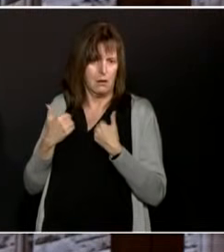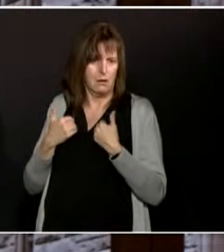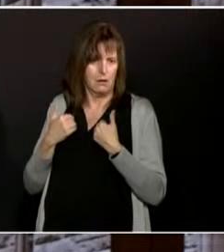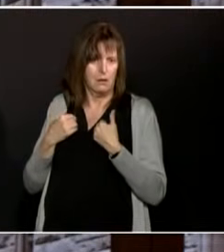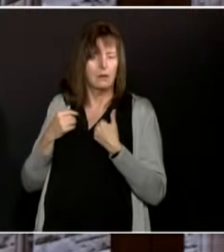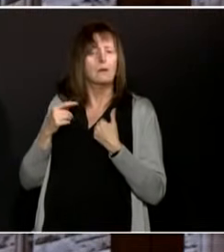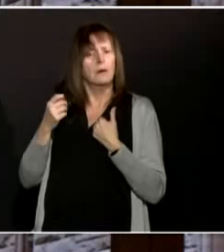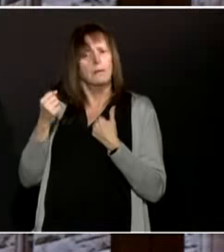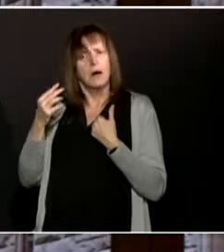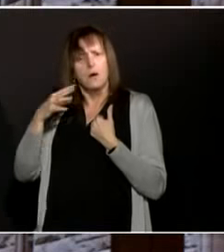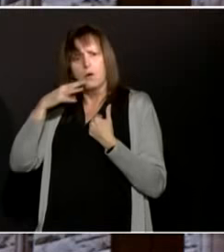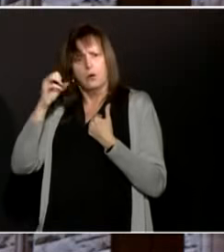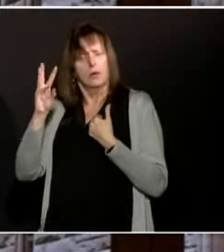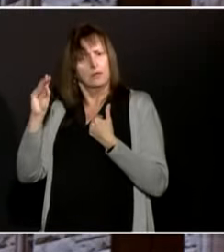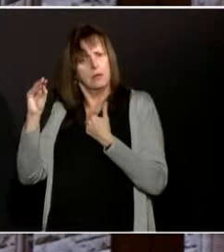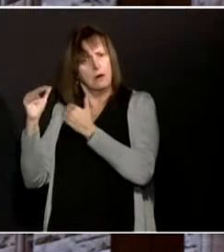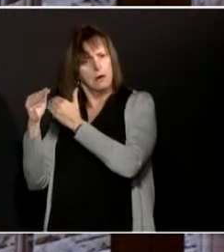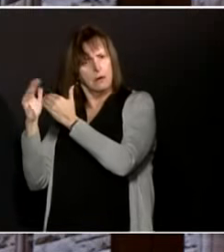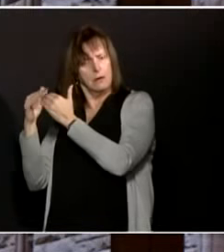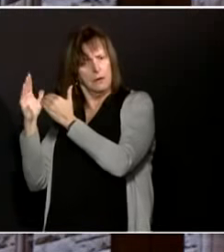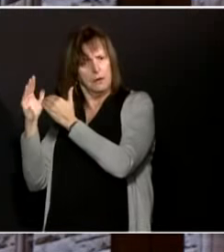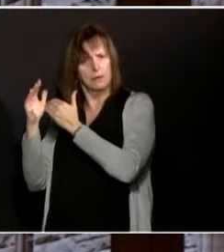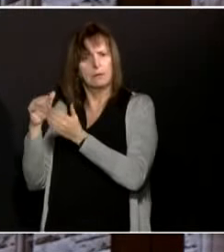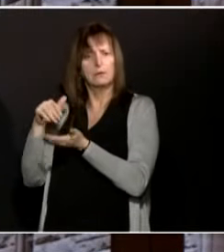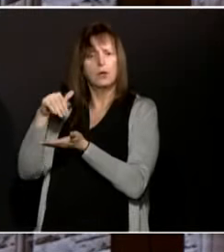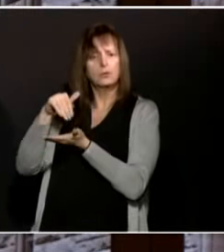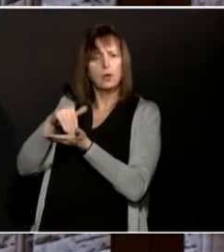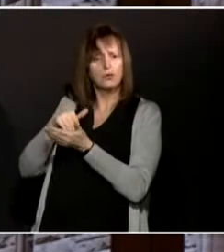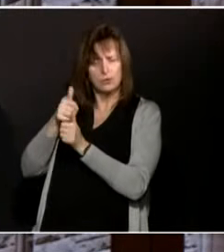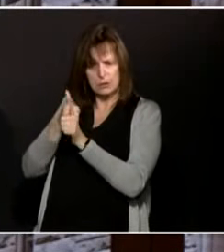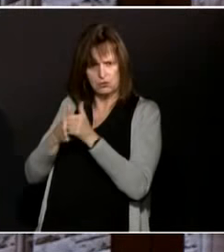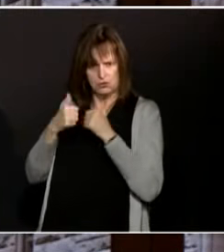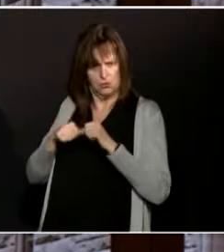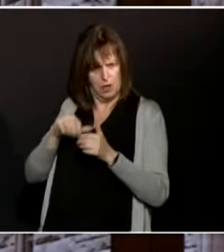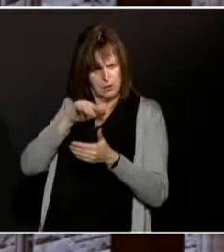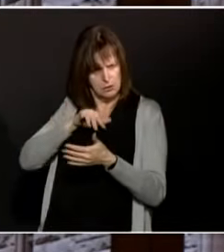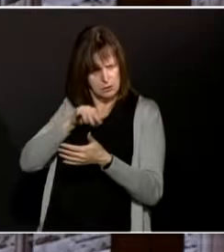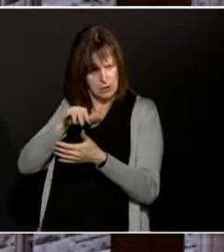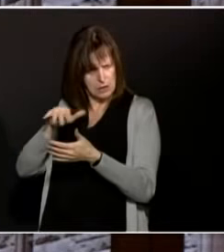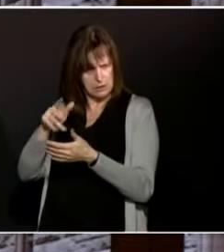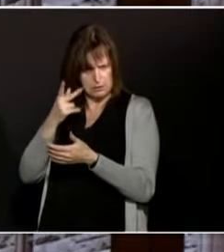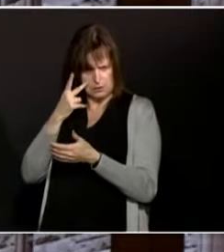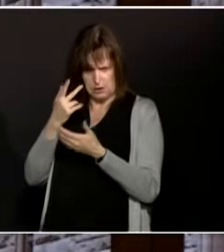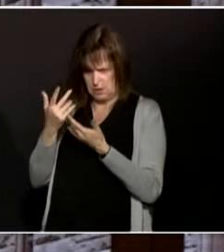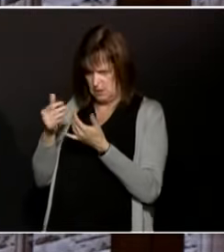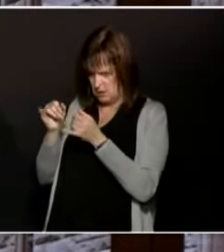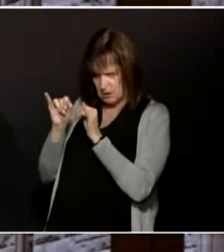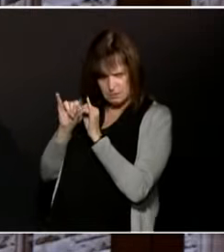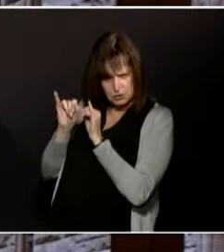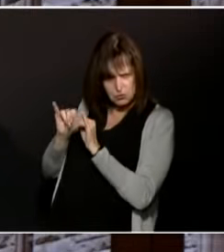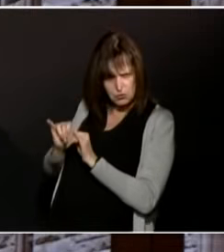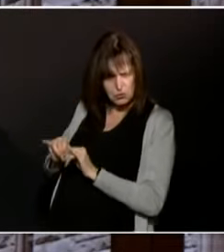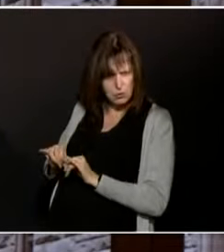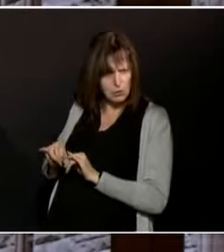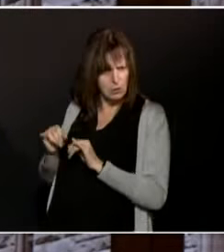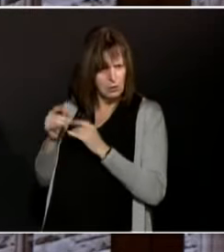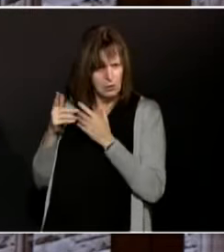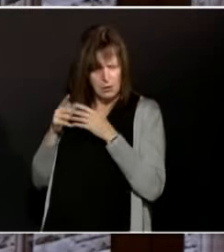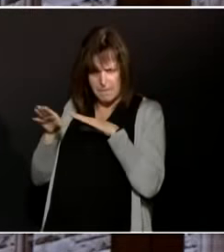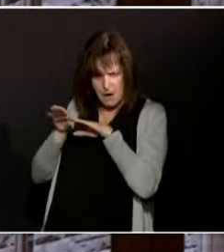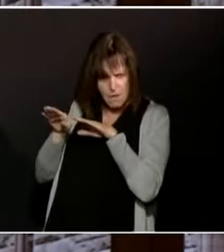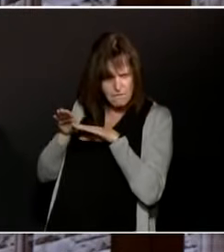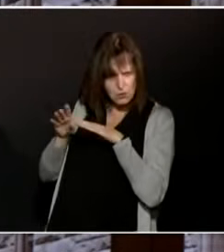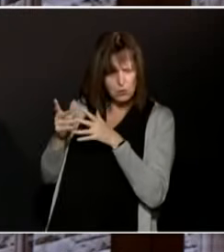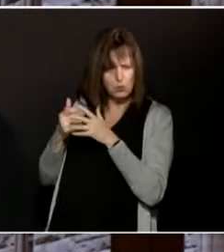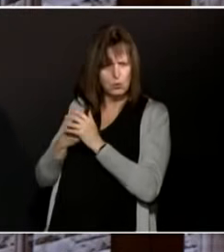doctors in there are looking at each one and trying to assess, is there any pattern around risk behavior, risk activity, predisposing